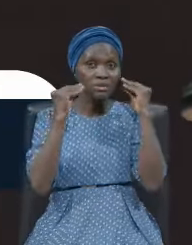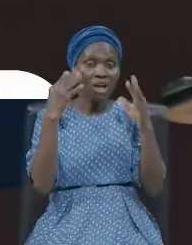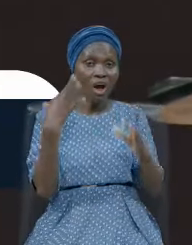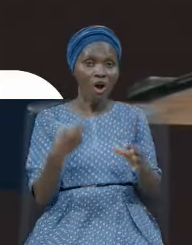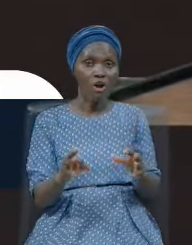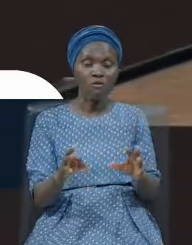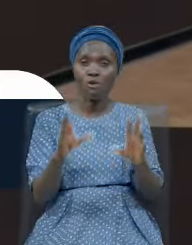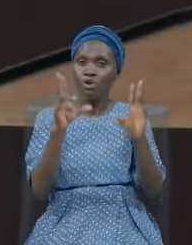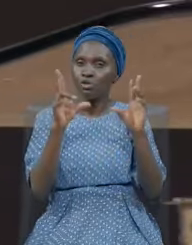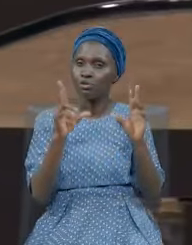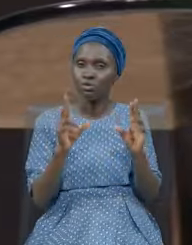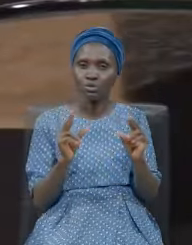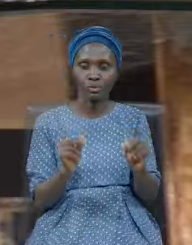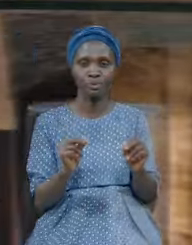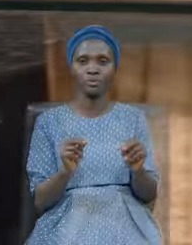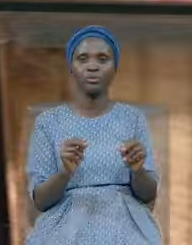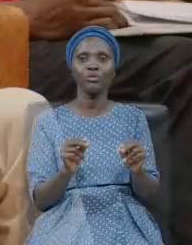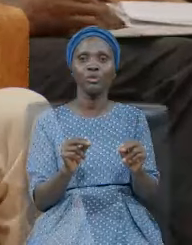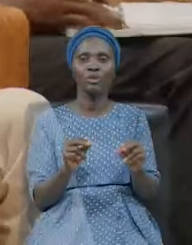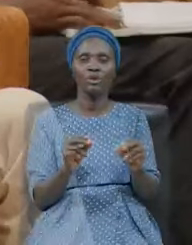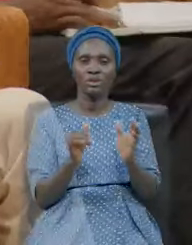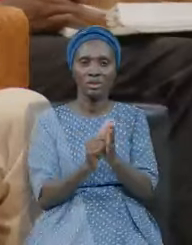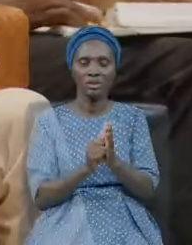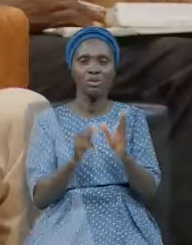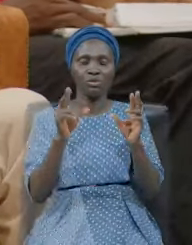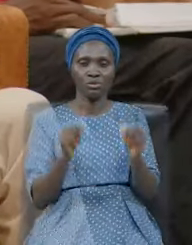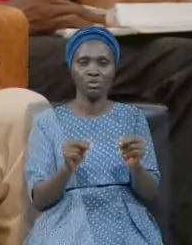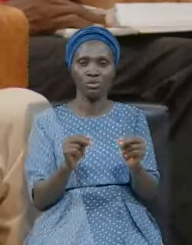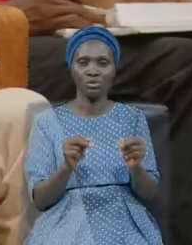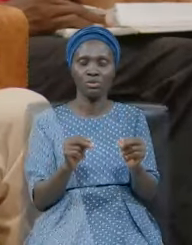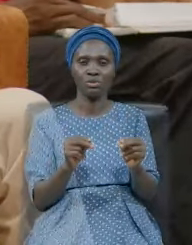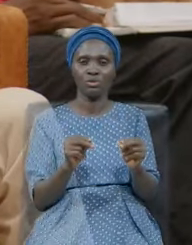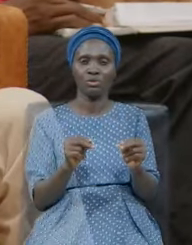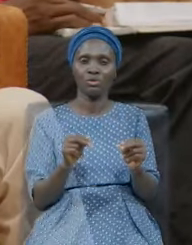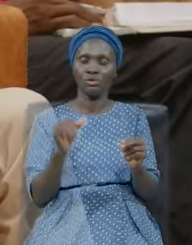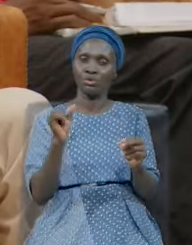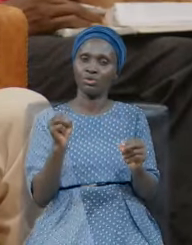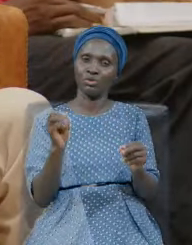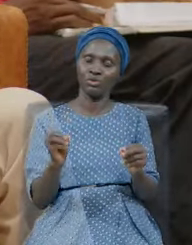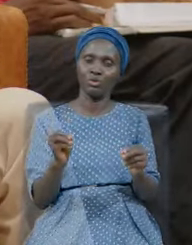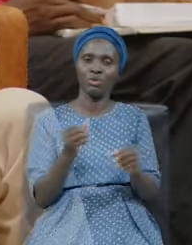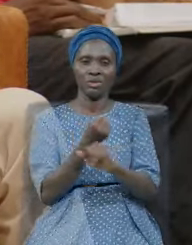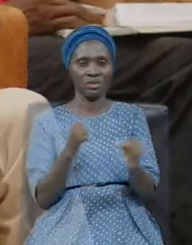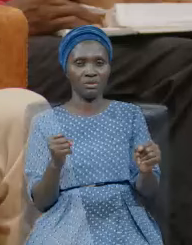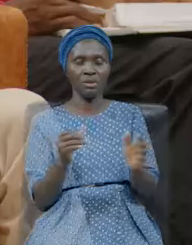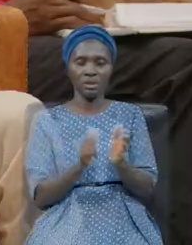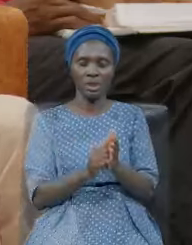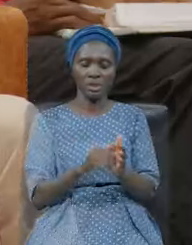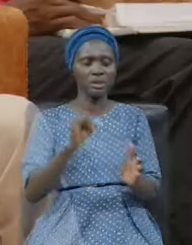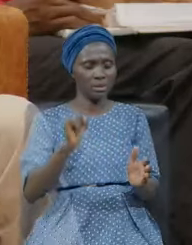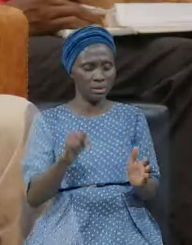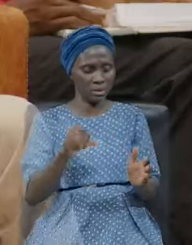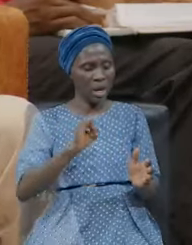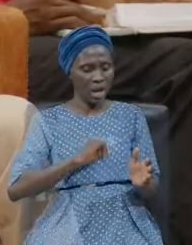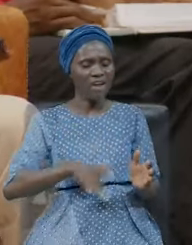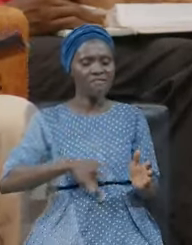no soul salvation, I know it. I feel it. I sense it in me. It